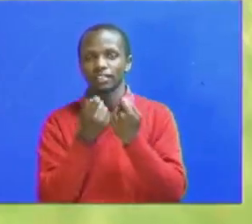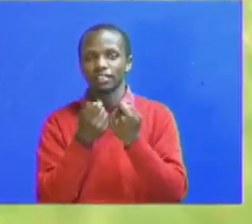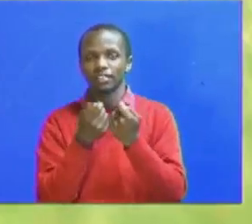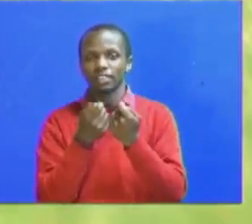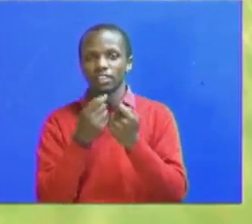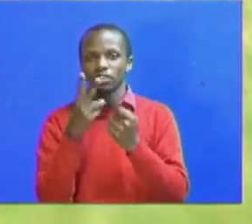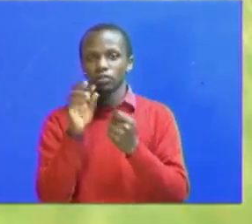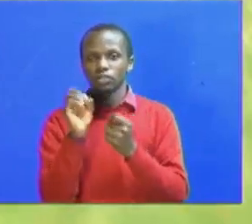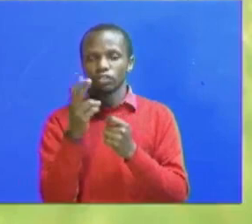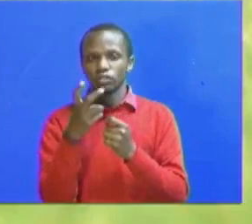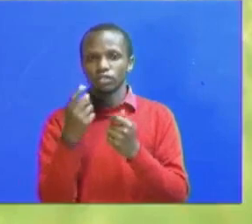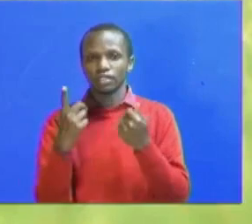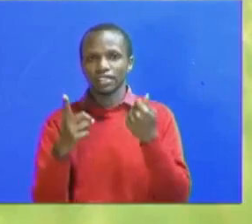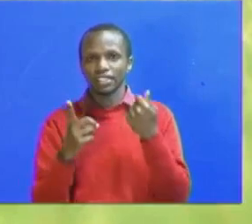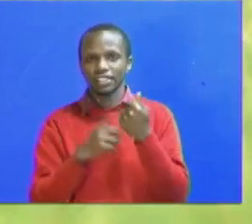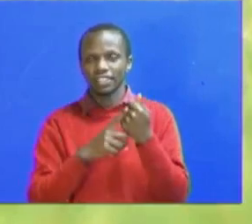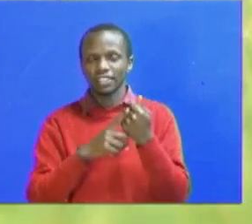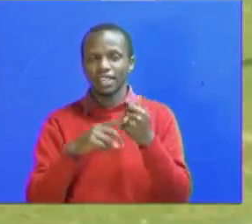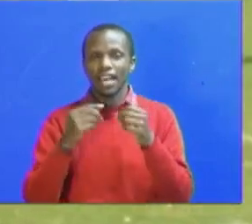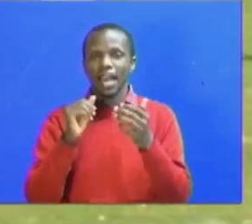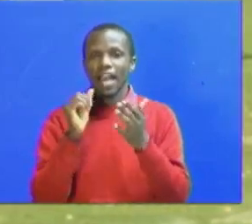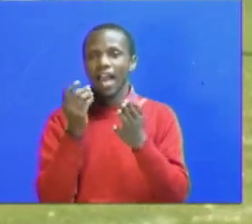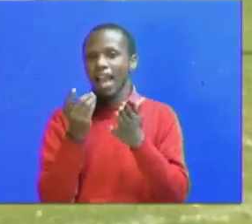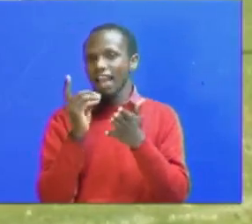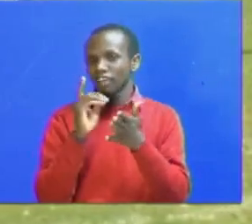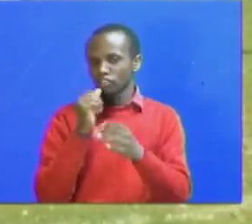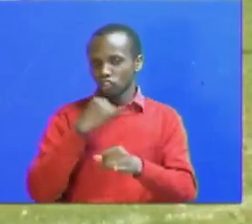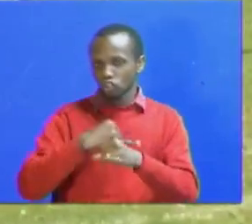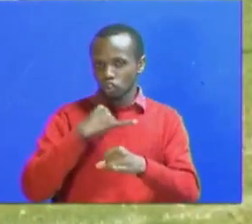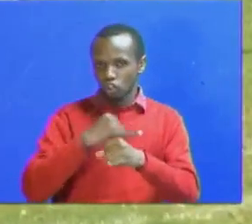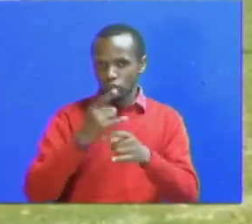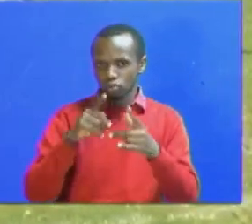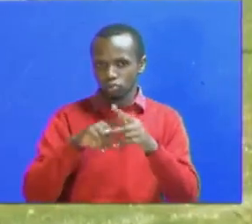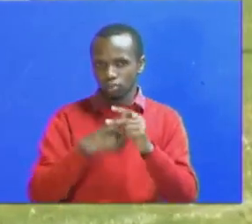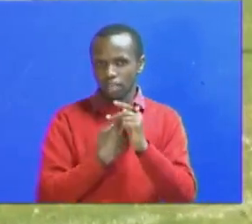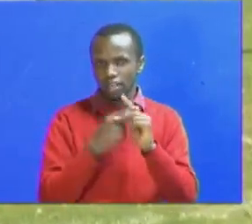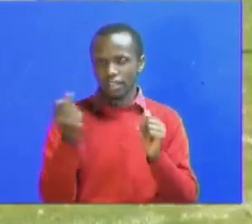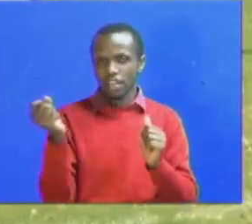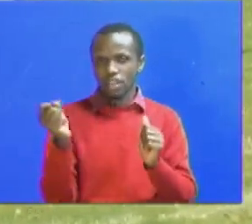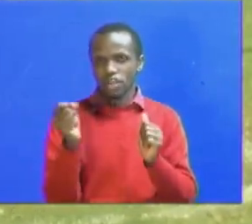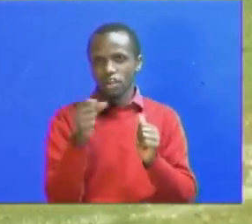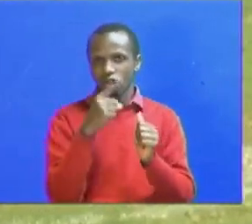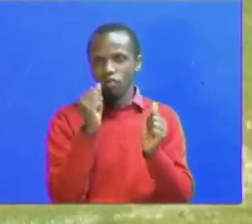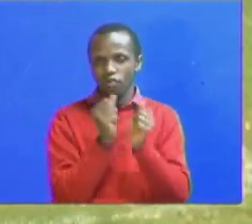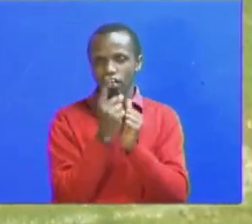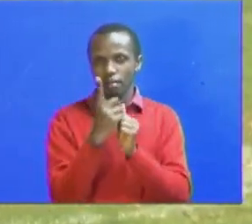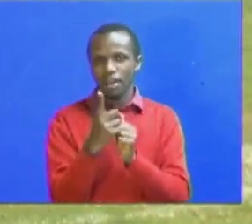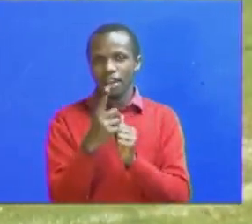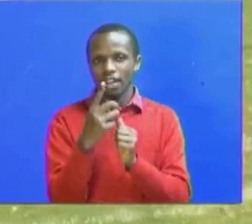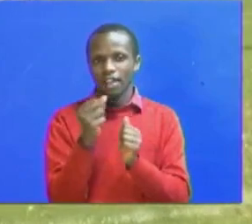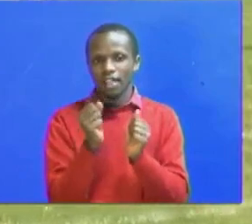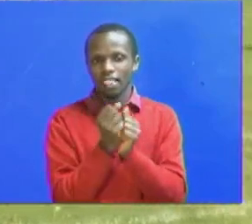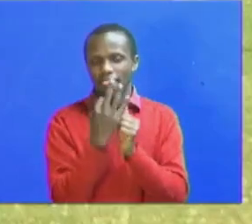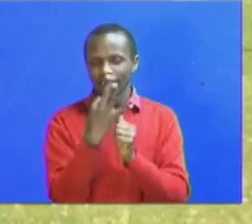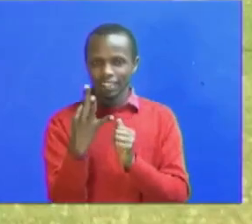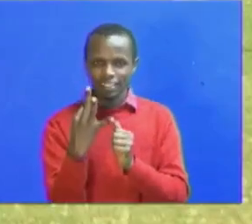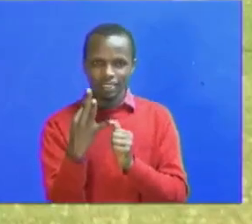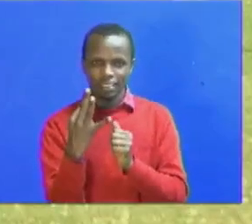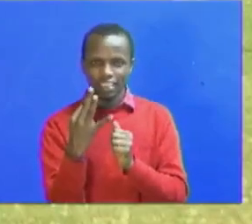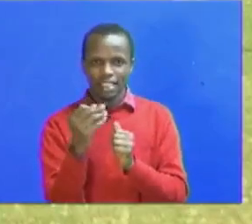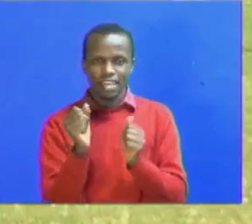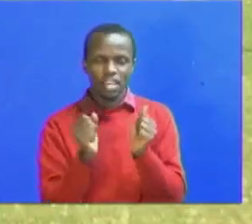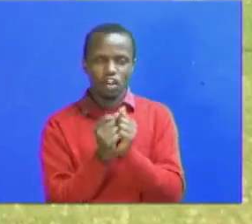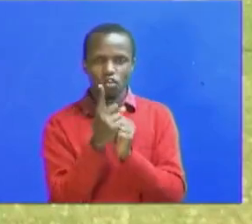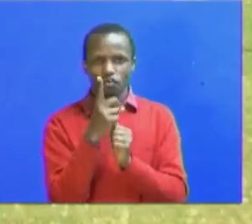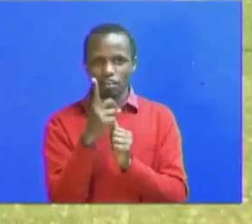2026 FIFA World Cup qualifiers, set to kick off between November 13th and November 21st. The draw for the